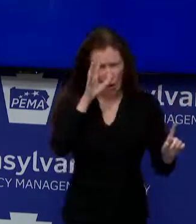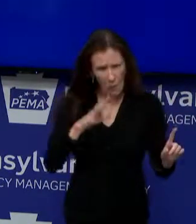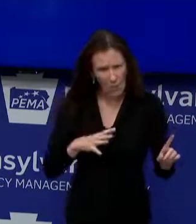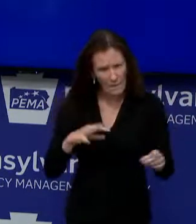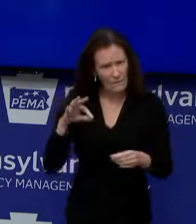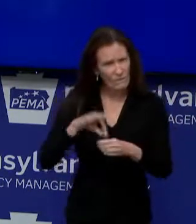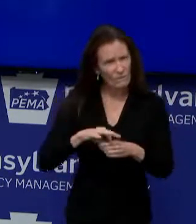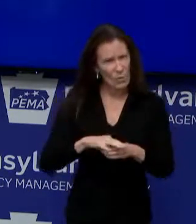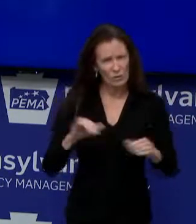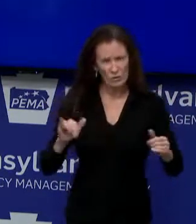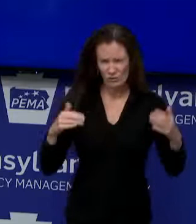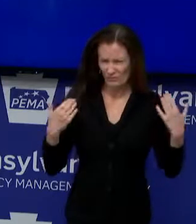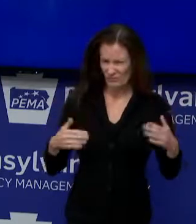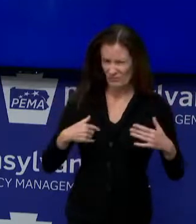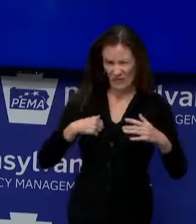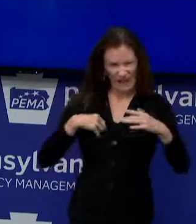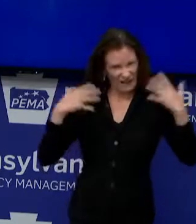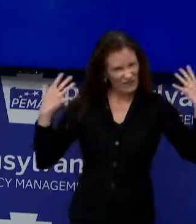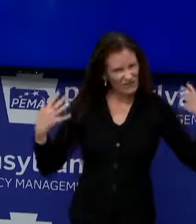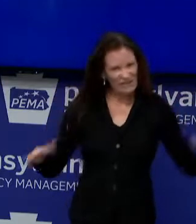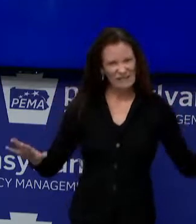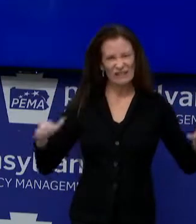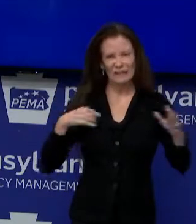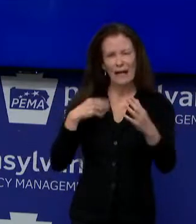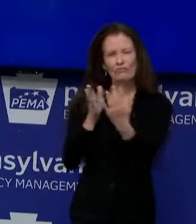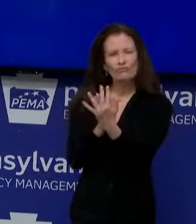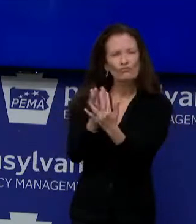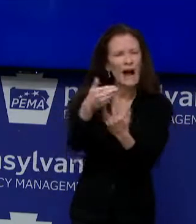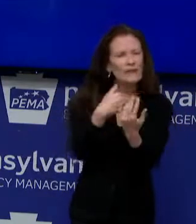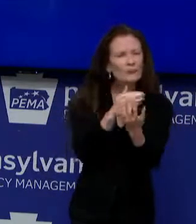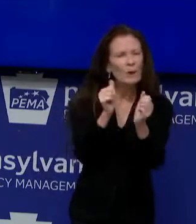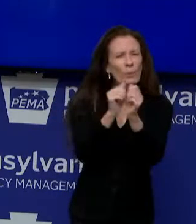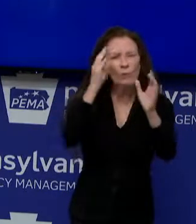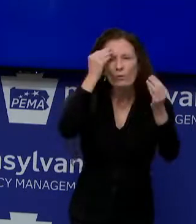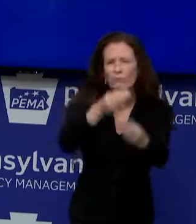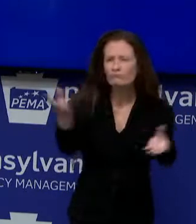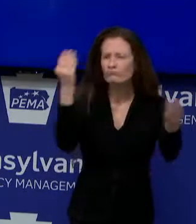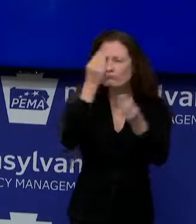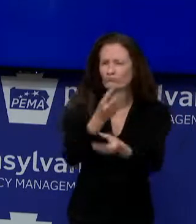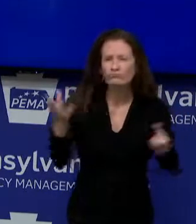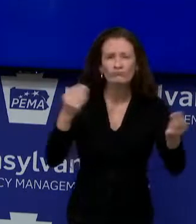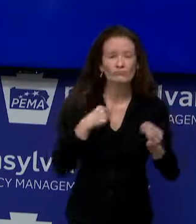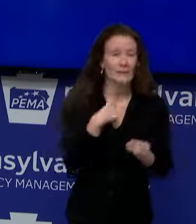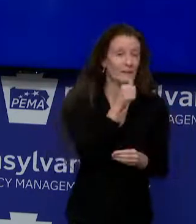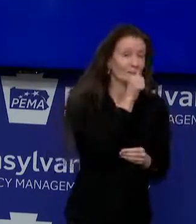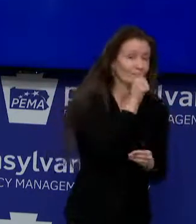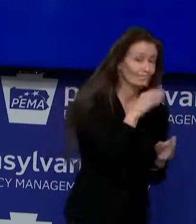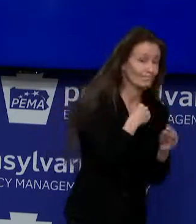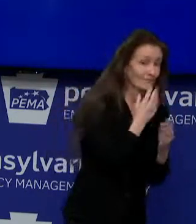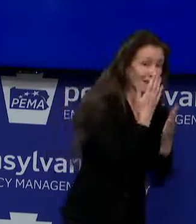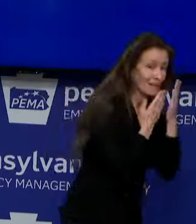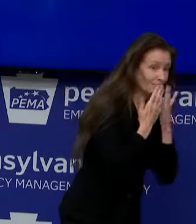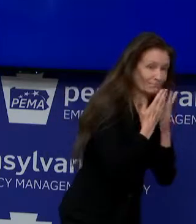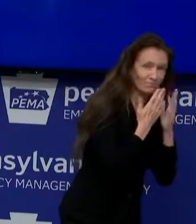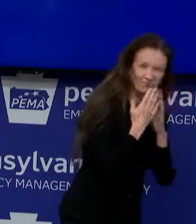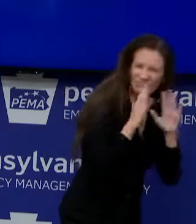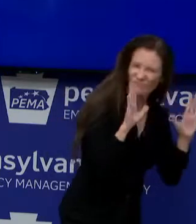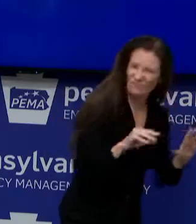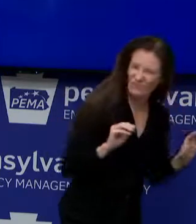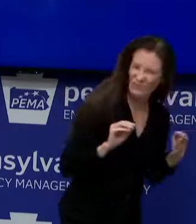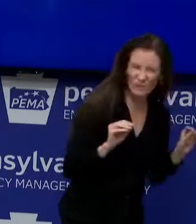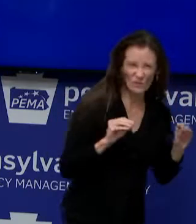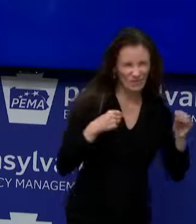transparency throughout the entire process. Once again, I want to give tremendous thanks to all the election officials and poll